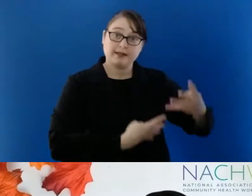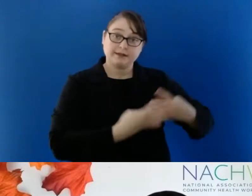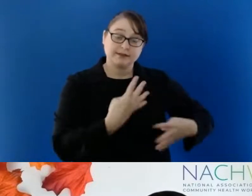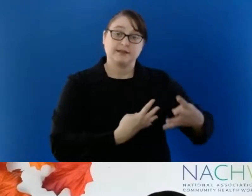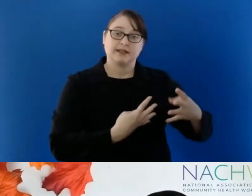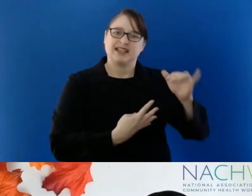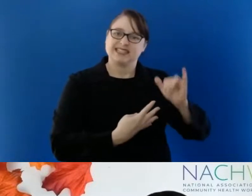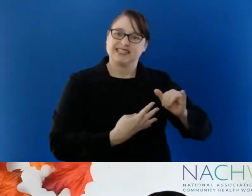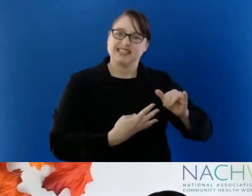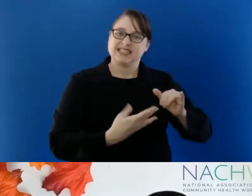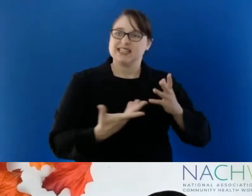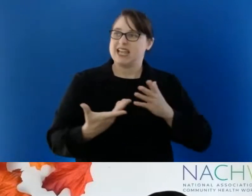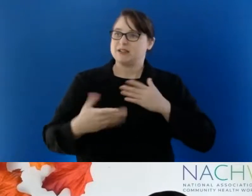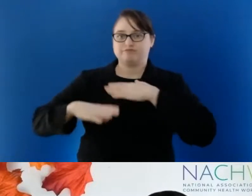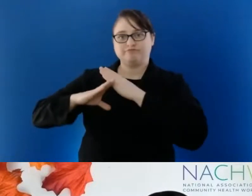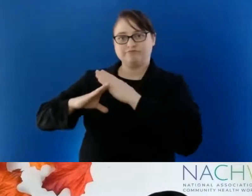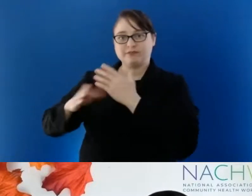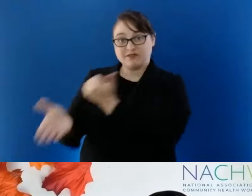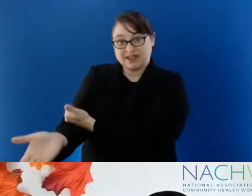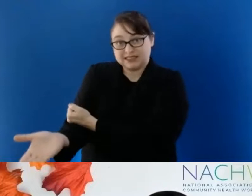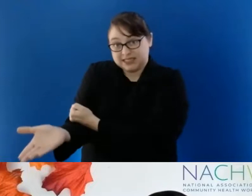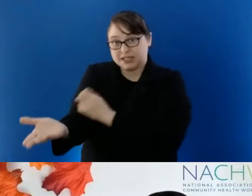that specifically, Aretha.